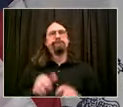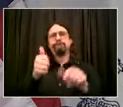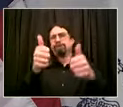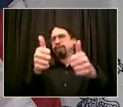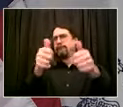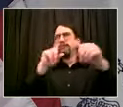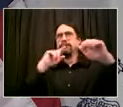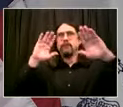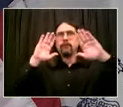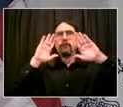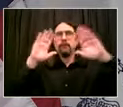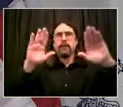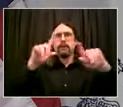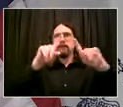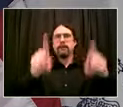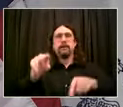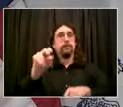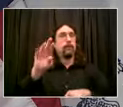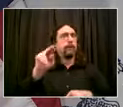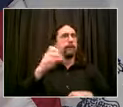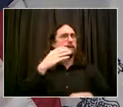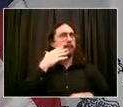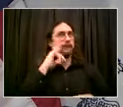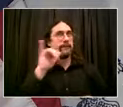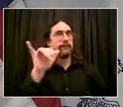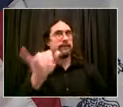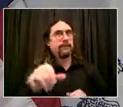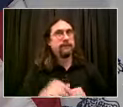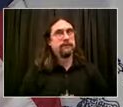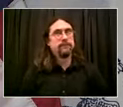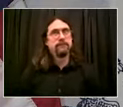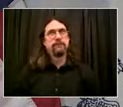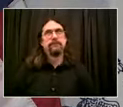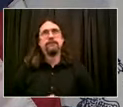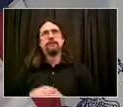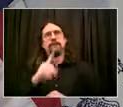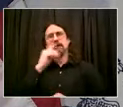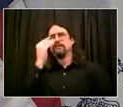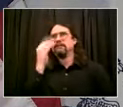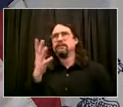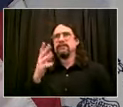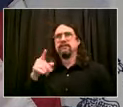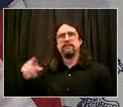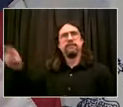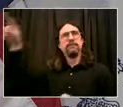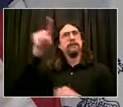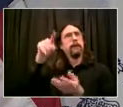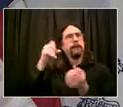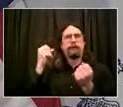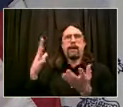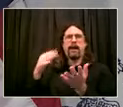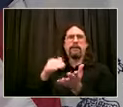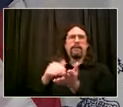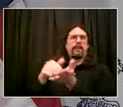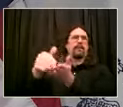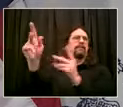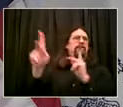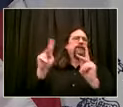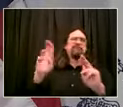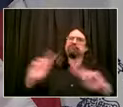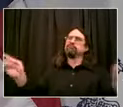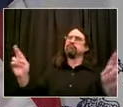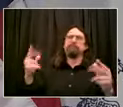There's millions of people who want the vaccine right now. I mean, I thoroughly believe, based on all the evidence we've seen, that right this minute, a majority